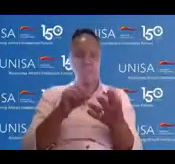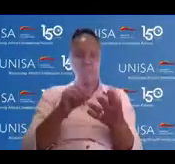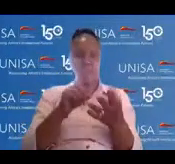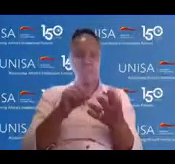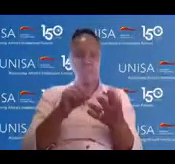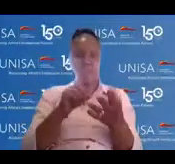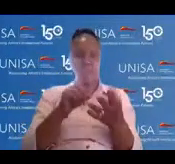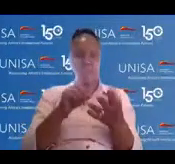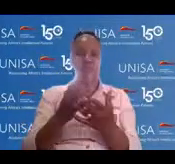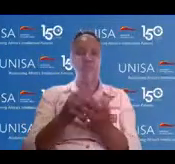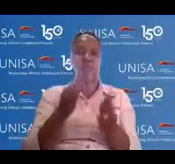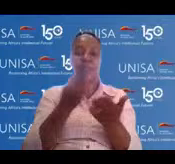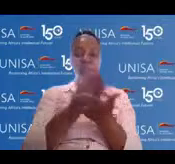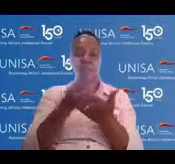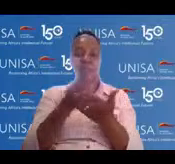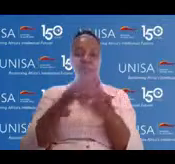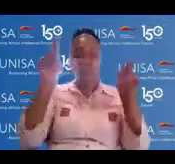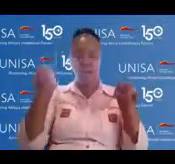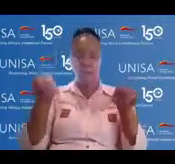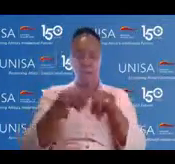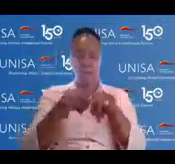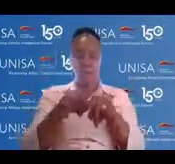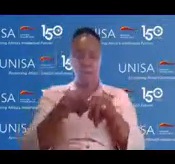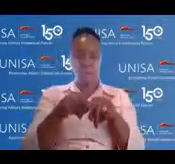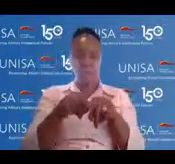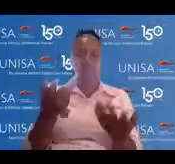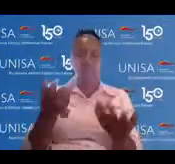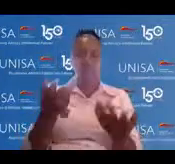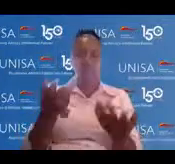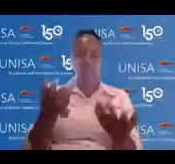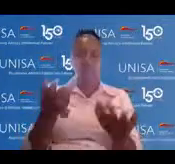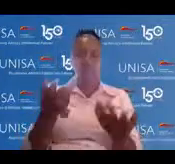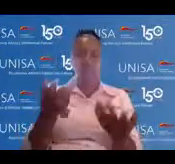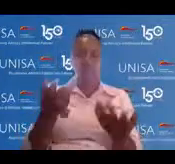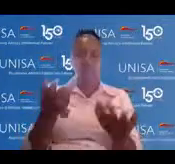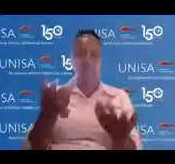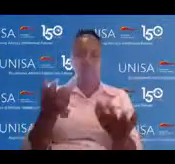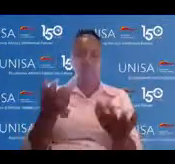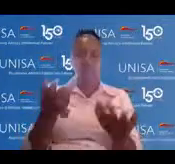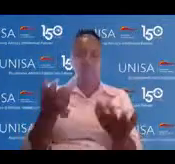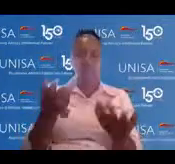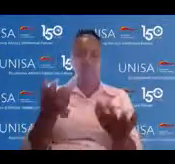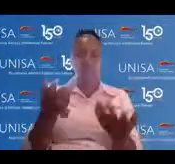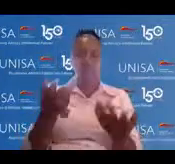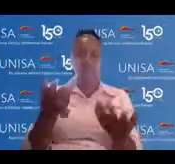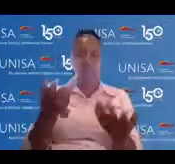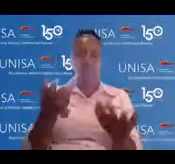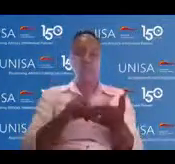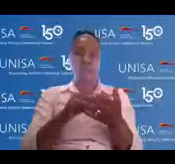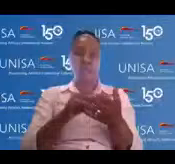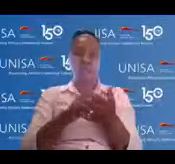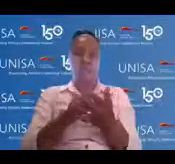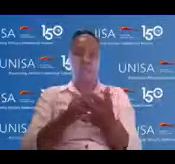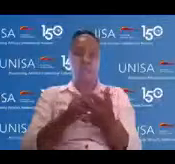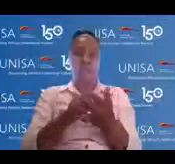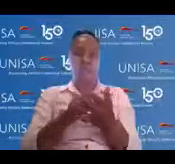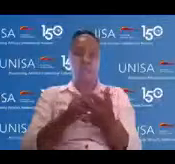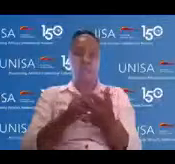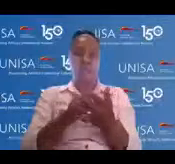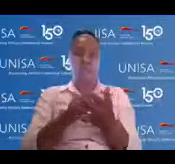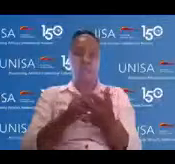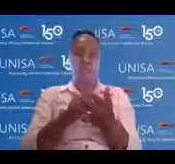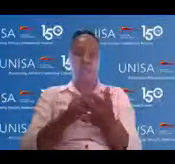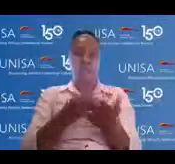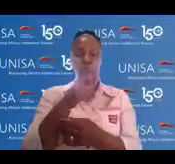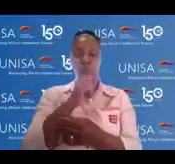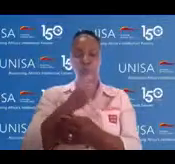screen, you'll notice the share button is grayed out. I can't click on it. So even though you can only use one screen, you first